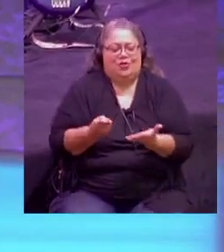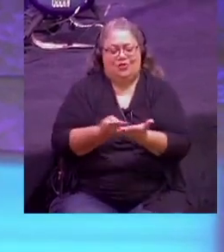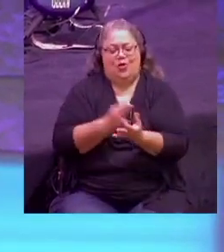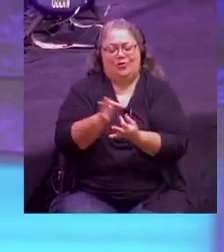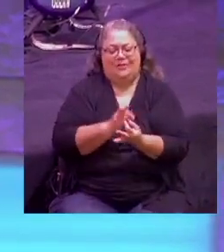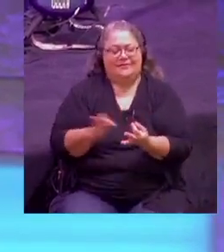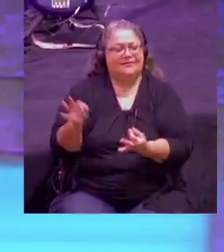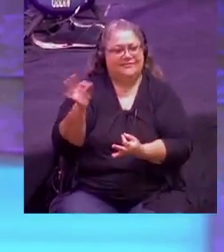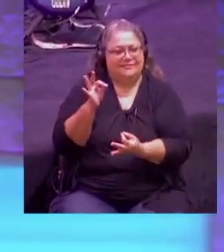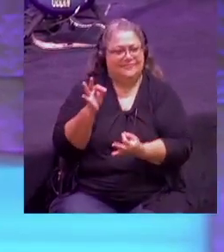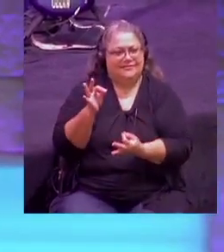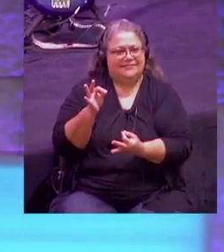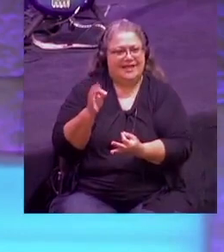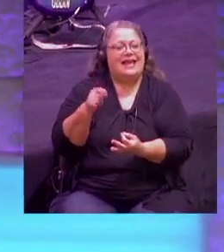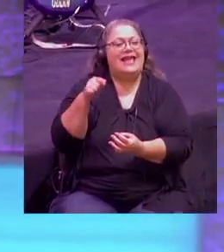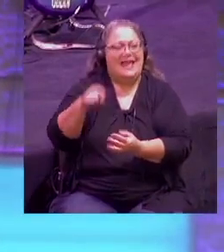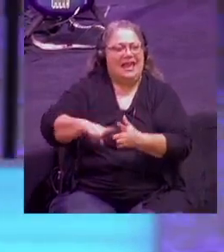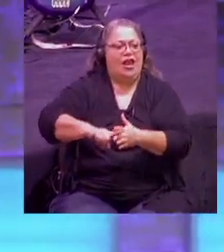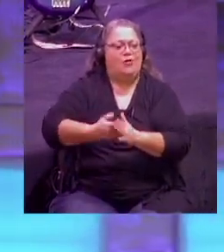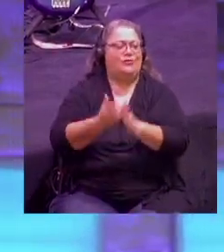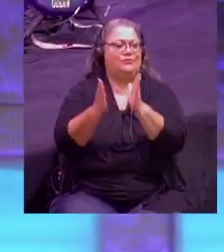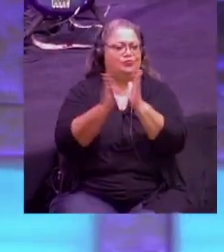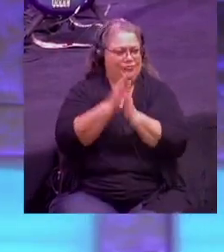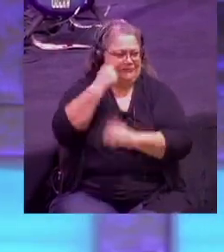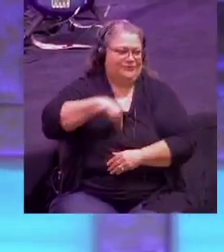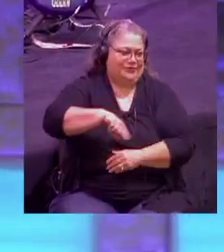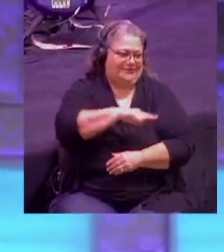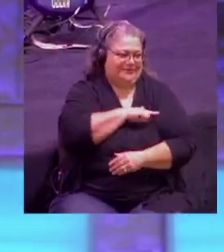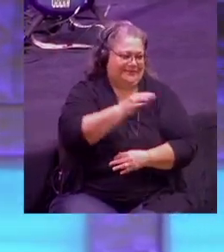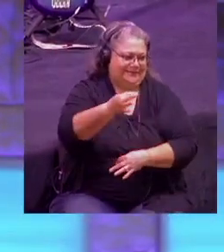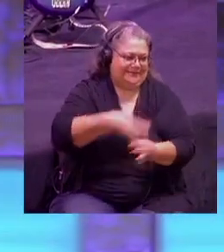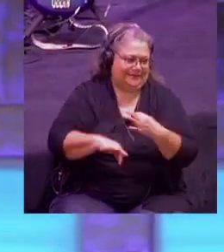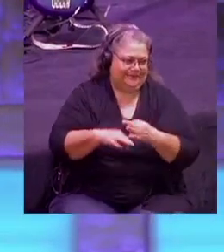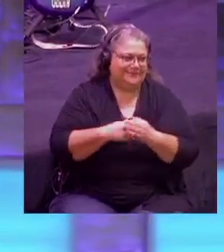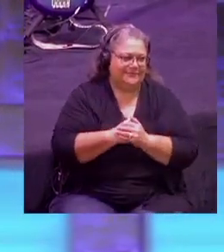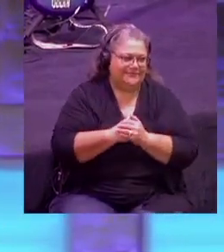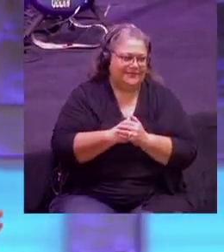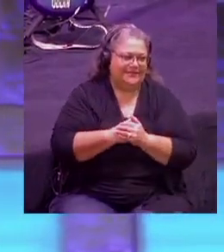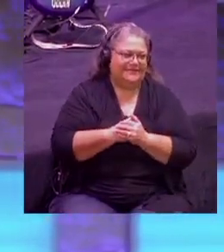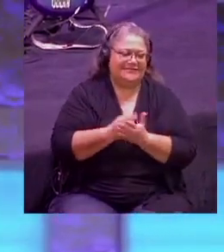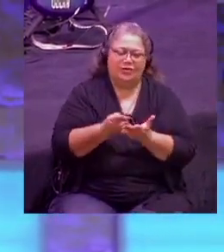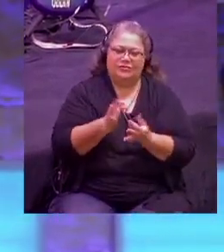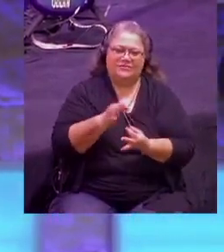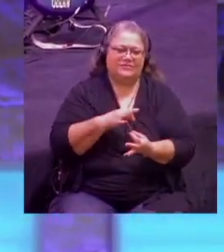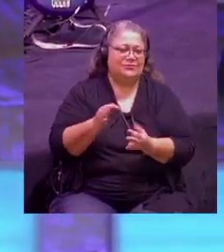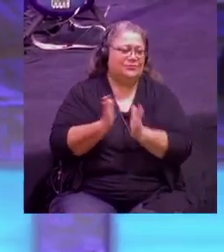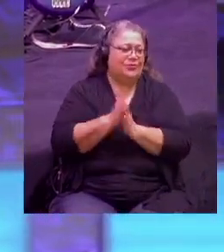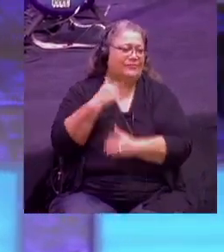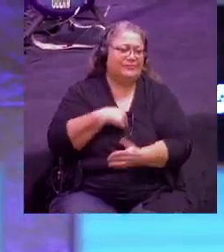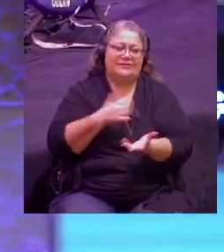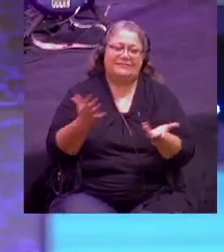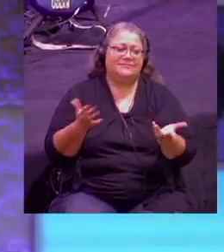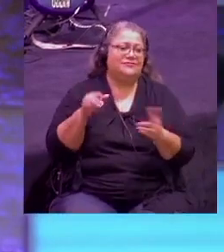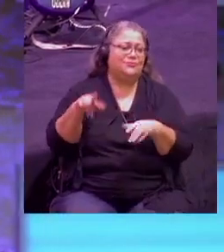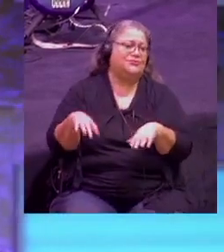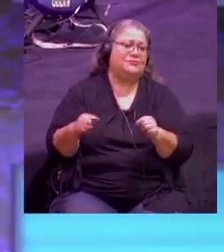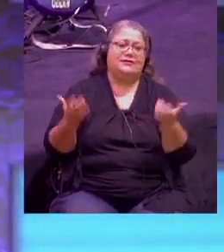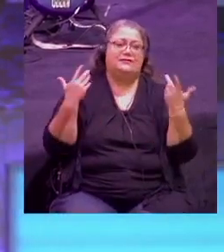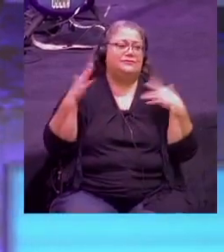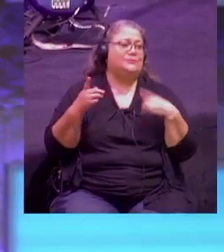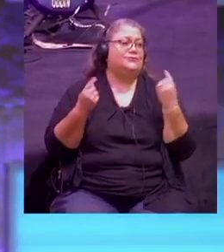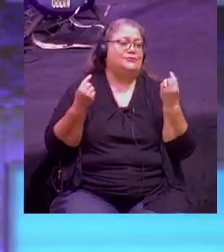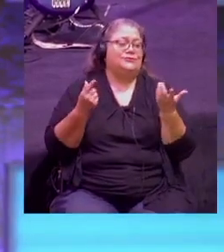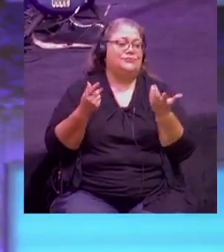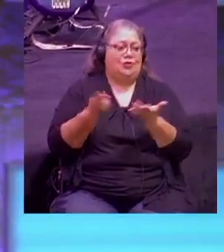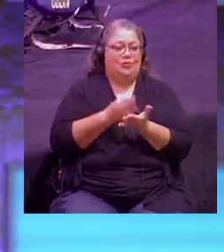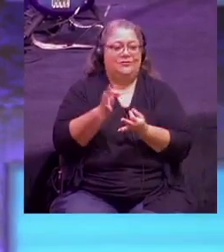the Holy Spirit and he will begin to pray for us and intercede for us on our behalf.